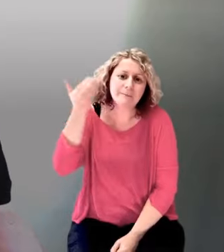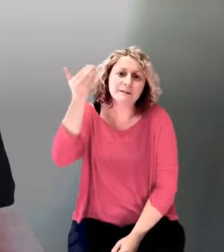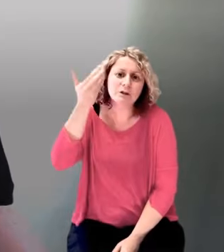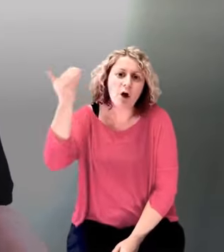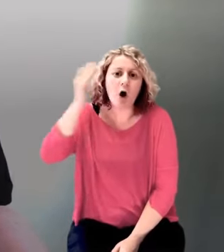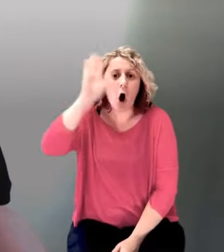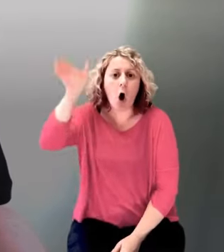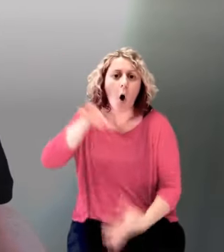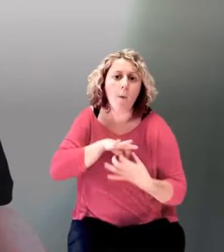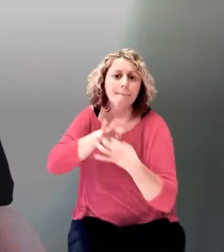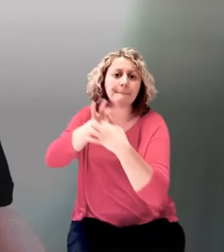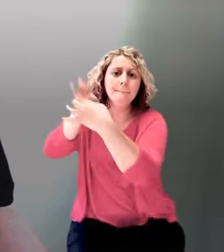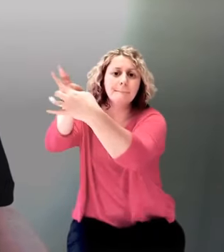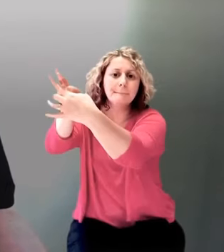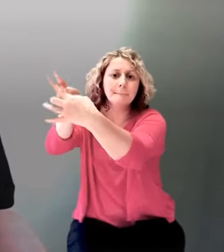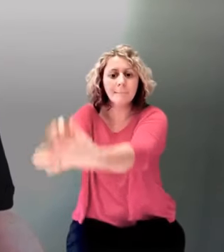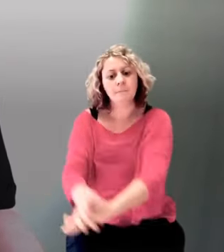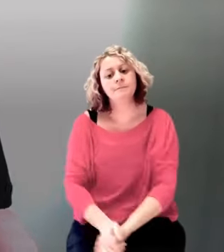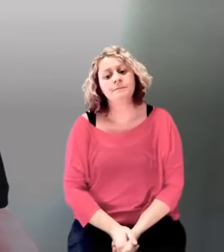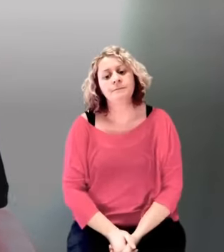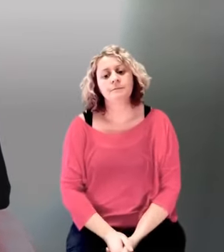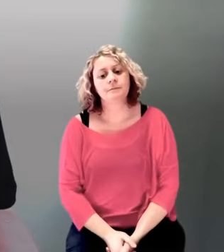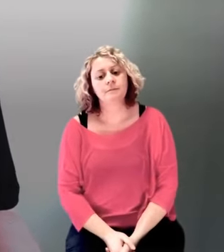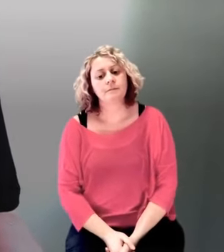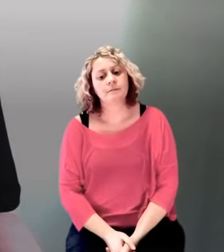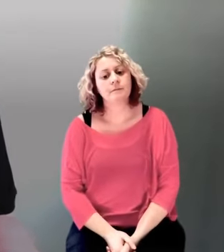born with dreams of home,